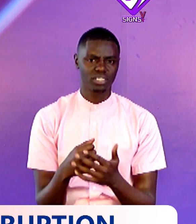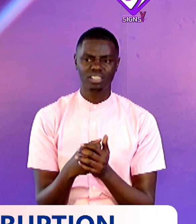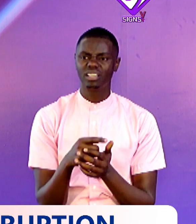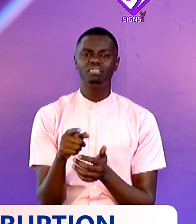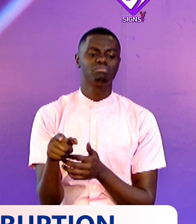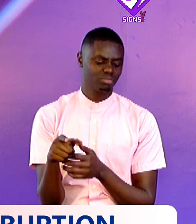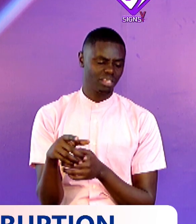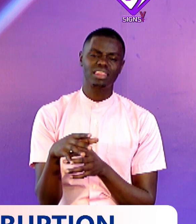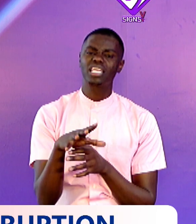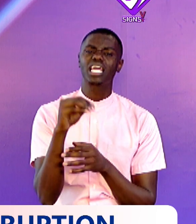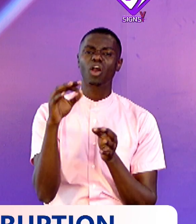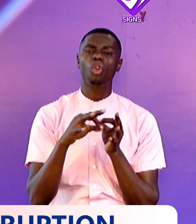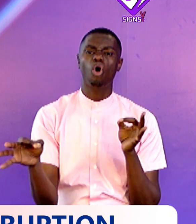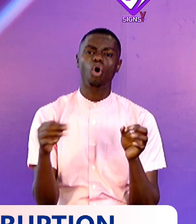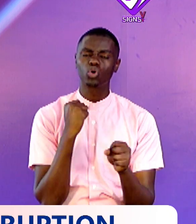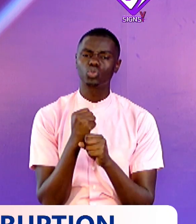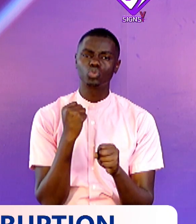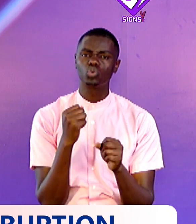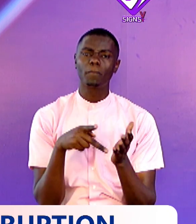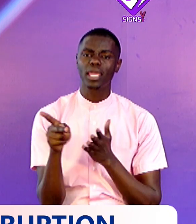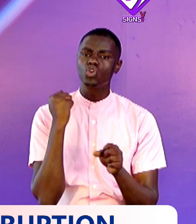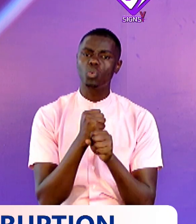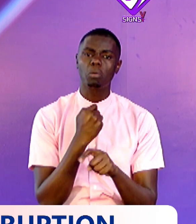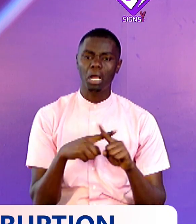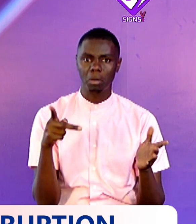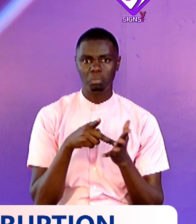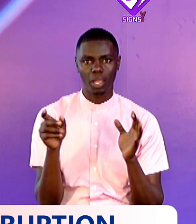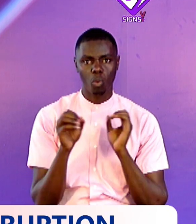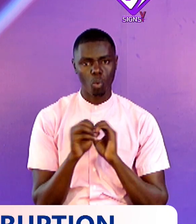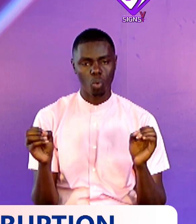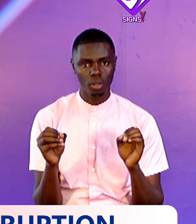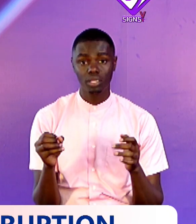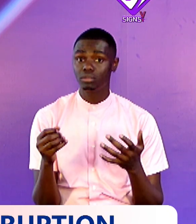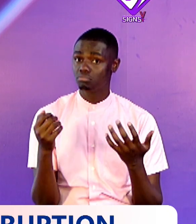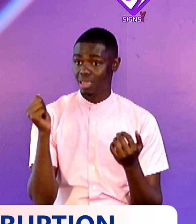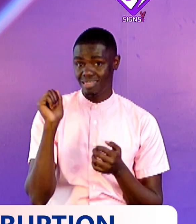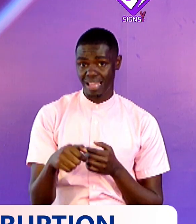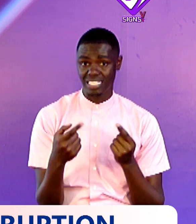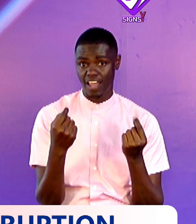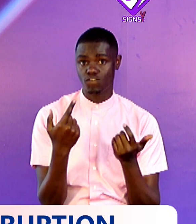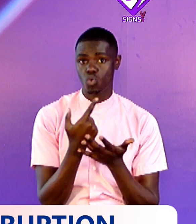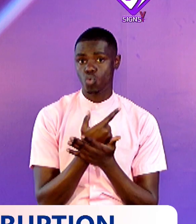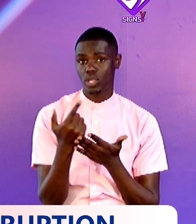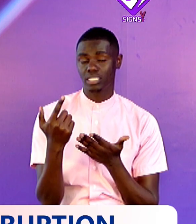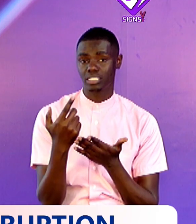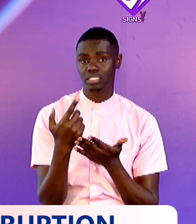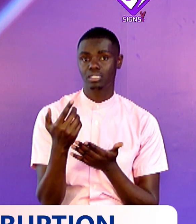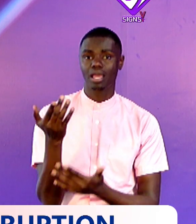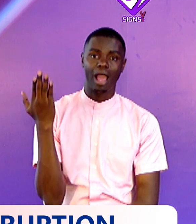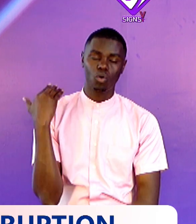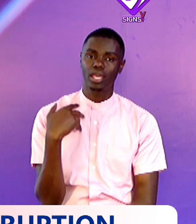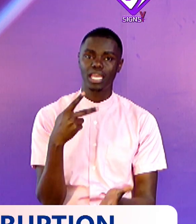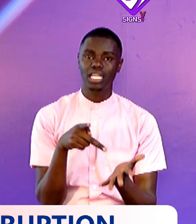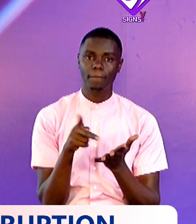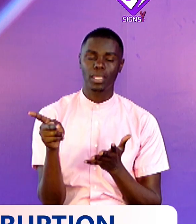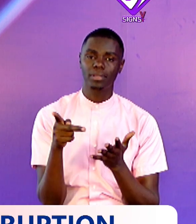long to pay. You will work and you'll not be paid, and they've put in so much money. Of course, a few weeks ago, there was a payment to many